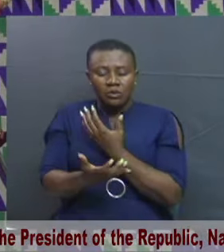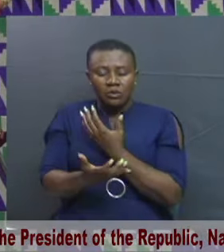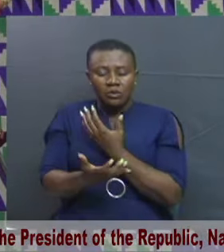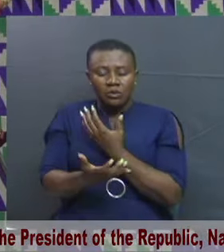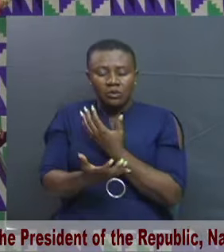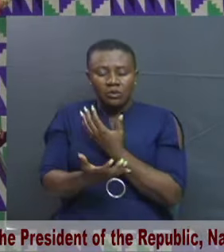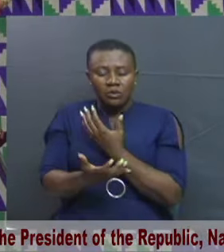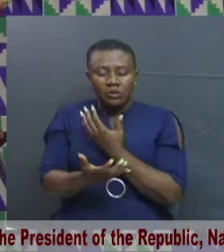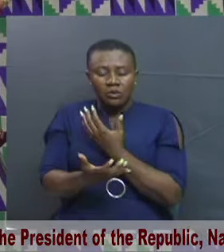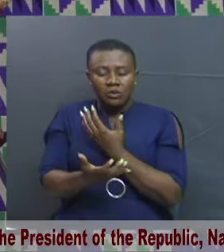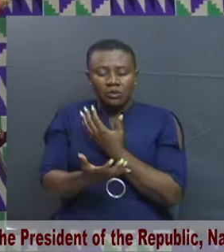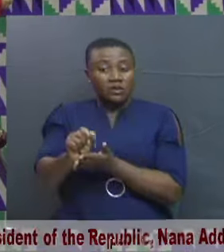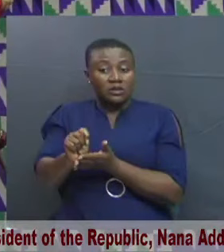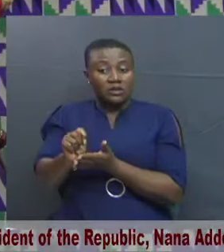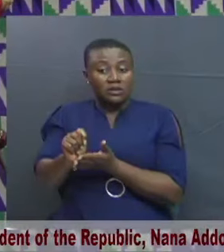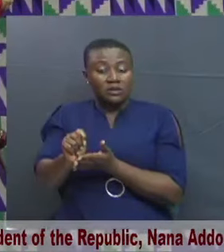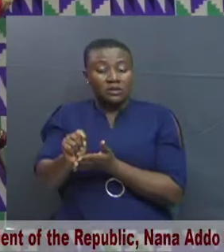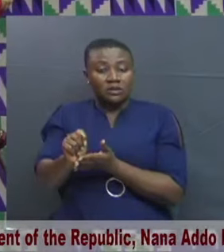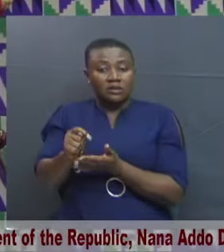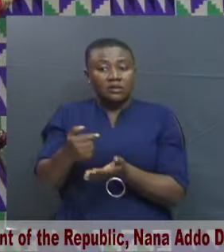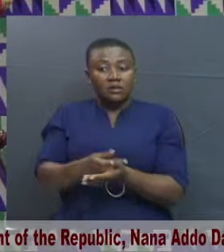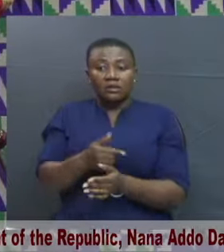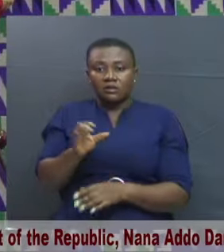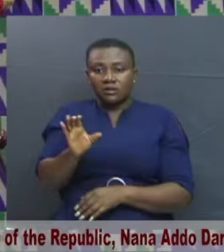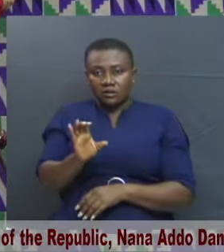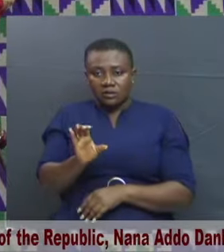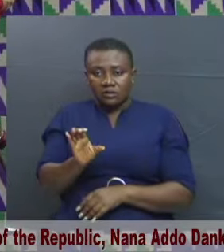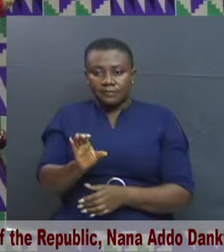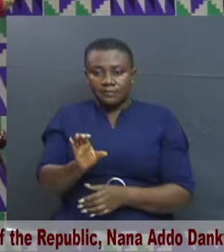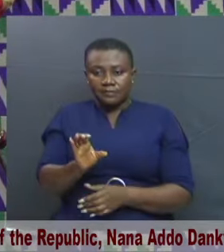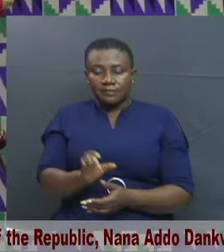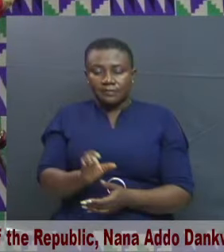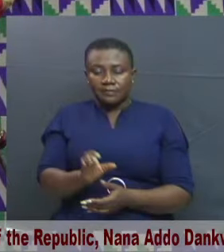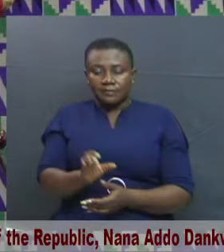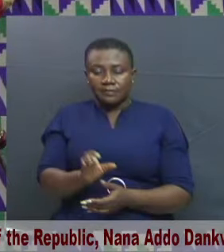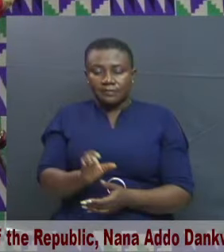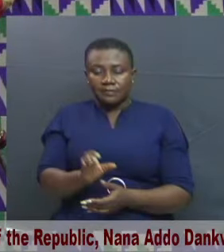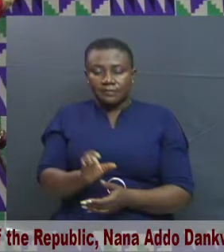trillion Ghana cities